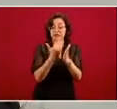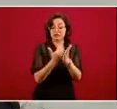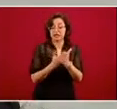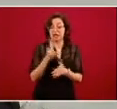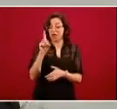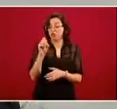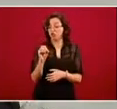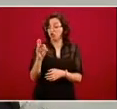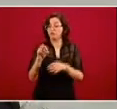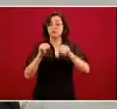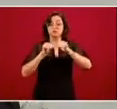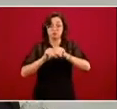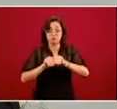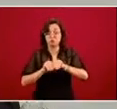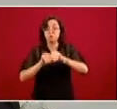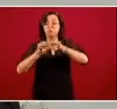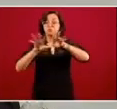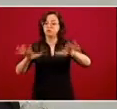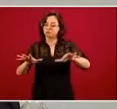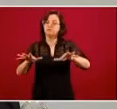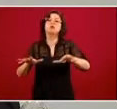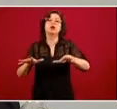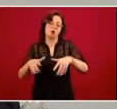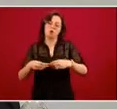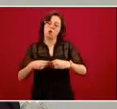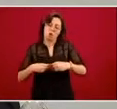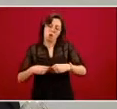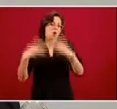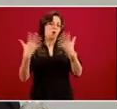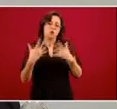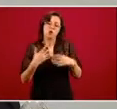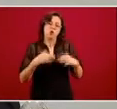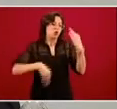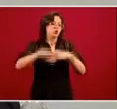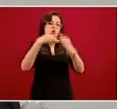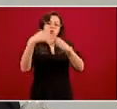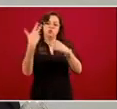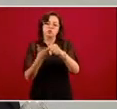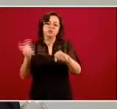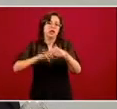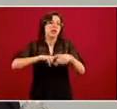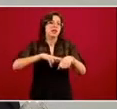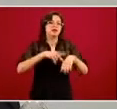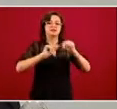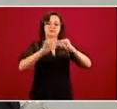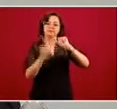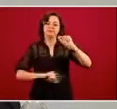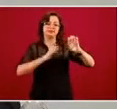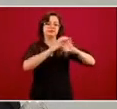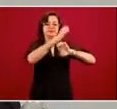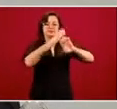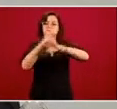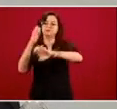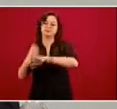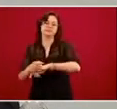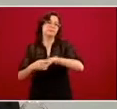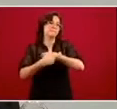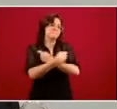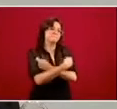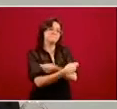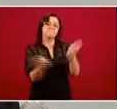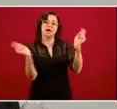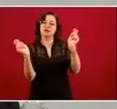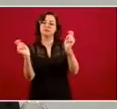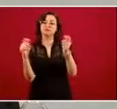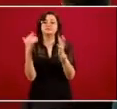publish this in the Federal Official Gazette, it will be socialized and presented to all of the health workers. And the idea is that all